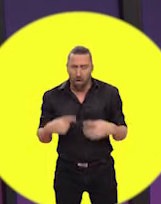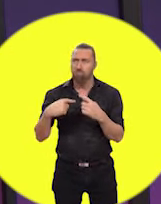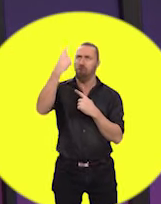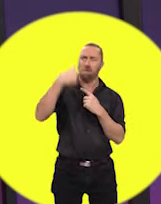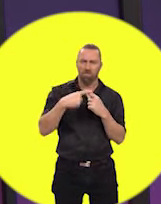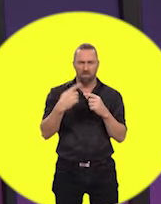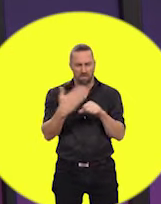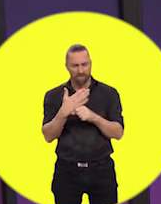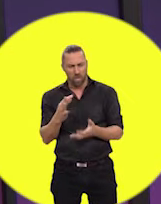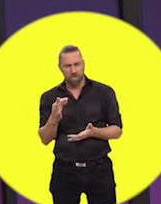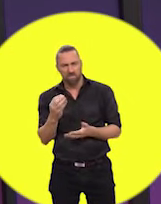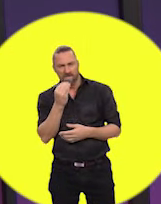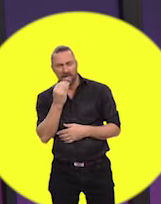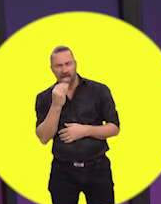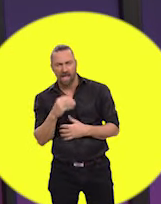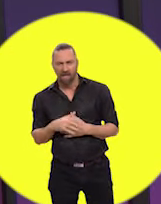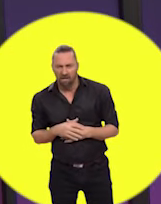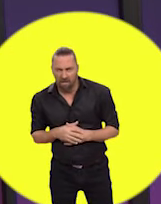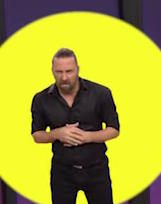words hyperdrive thrust are new to me.